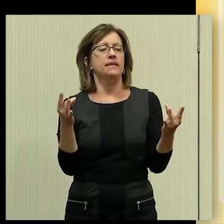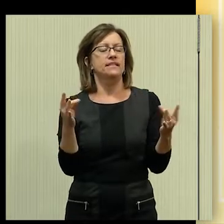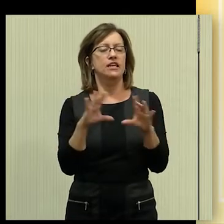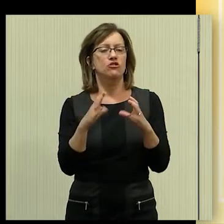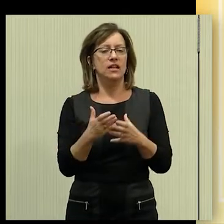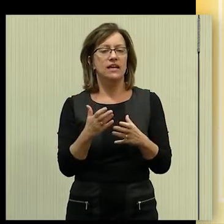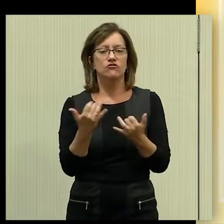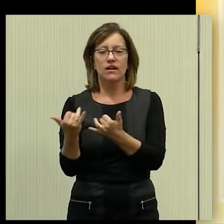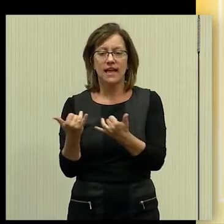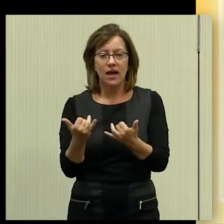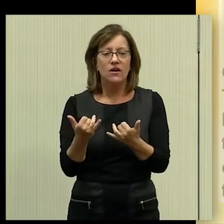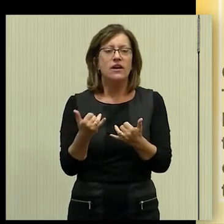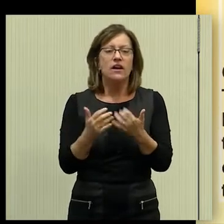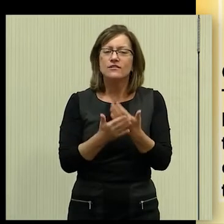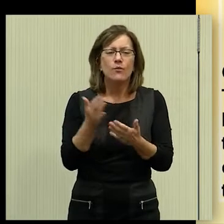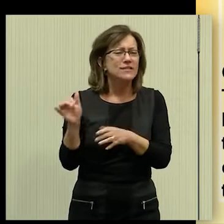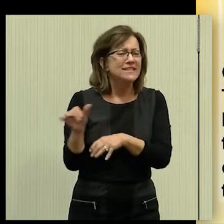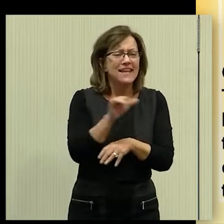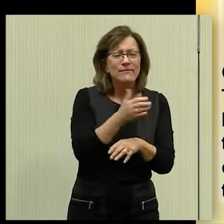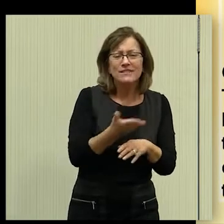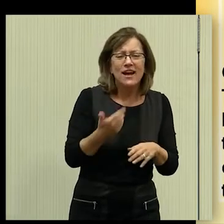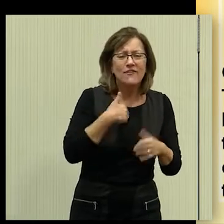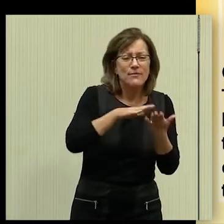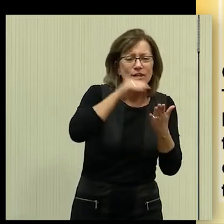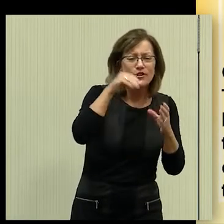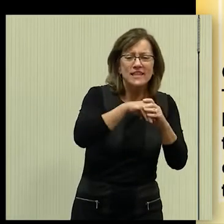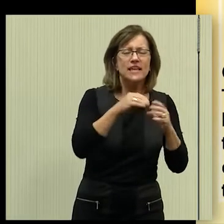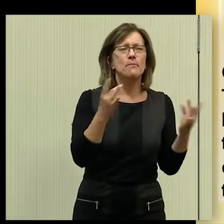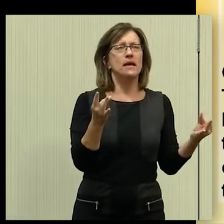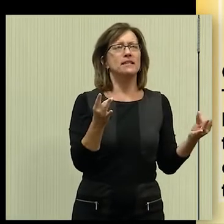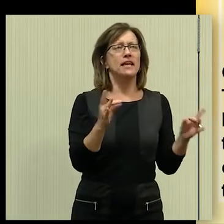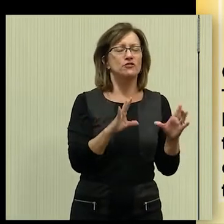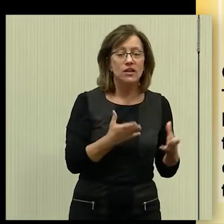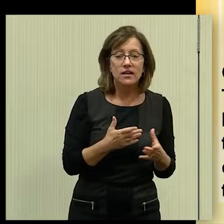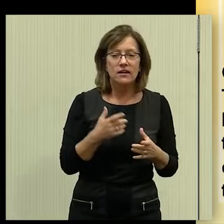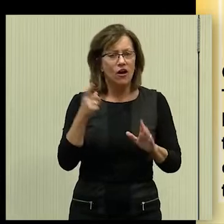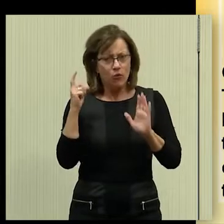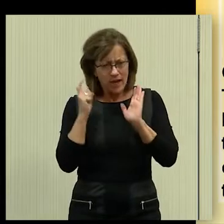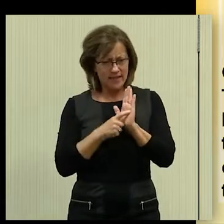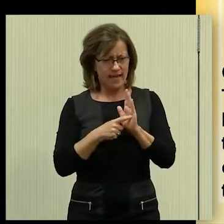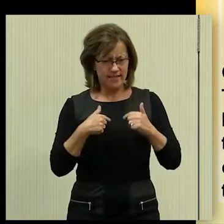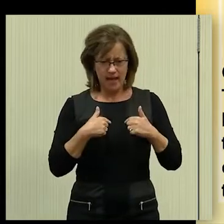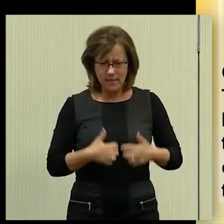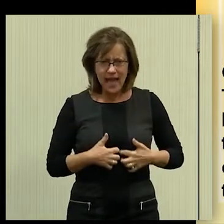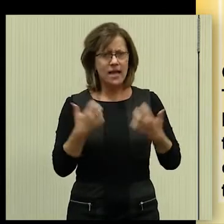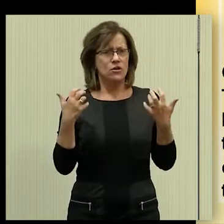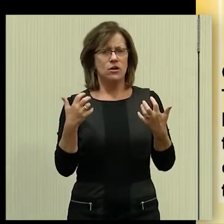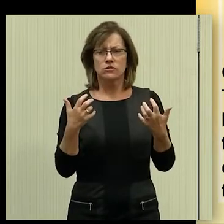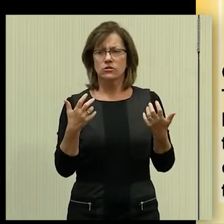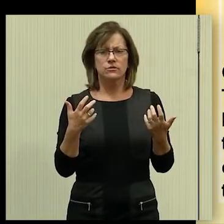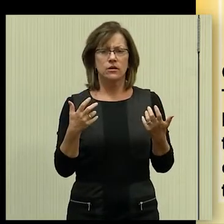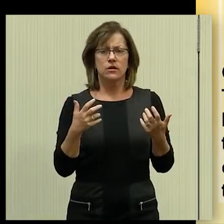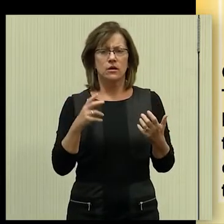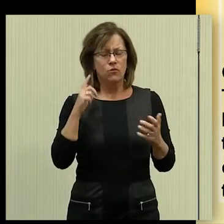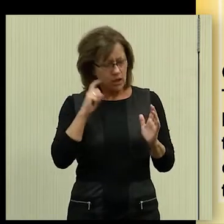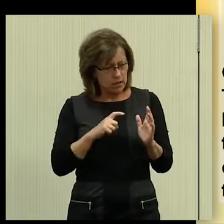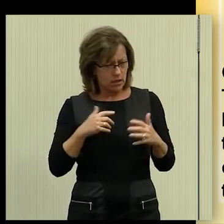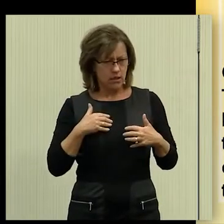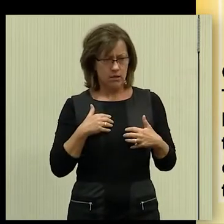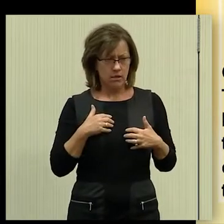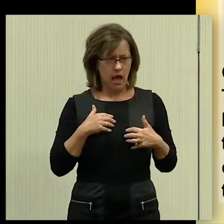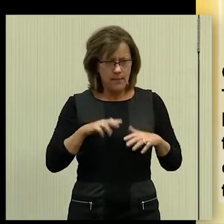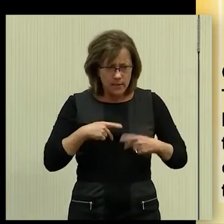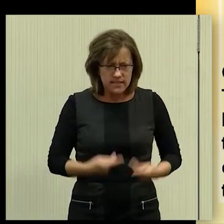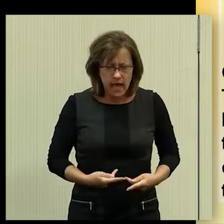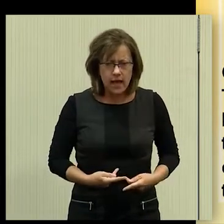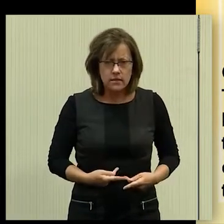like the same stuff we're learning in meditation, is recognizing you're angry. It could be recognizing you're upset about anything. You know, kind